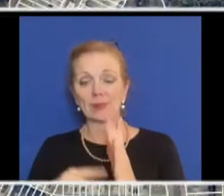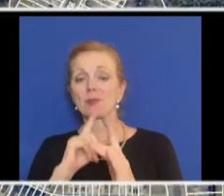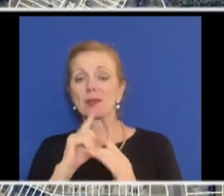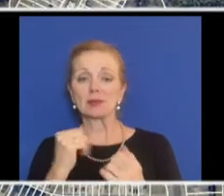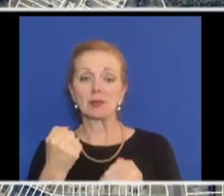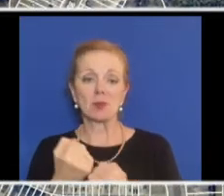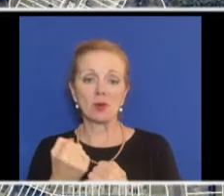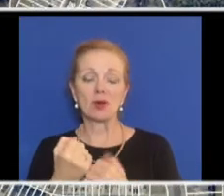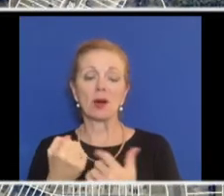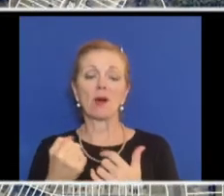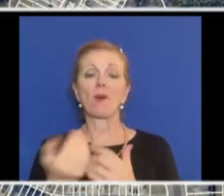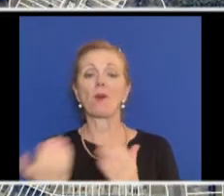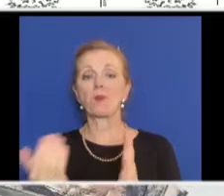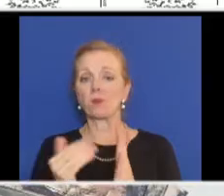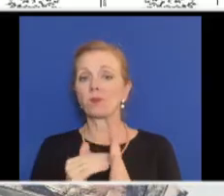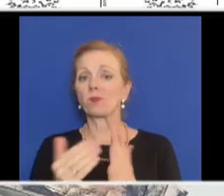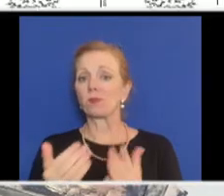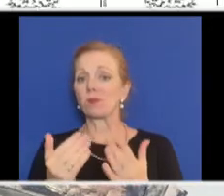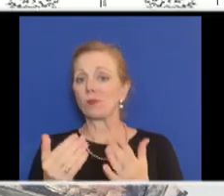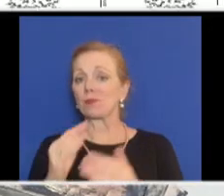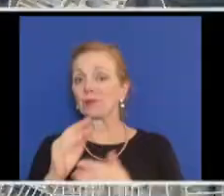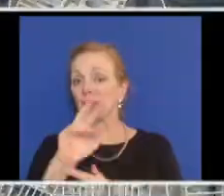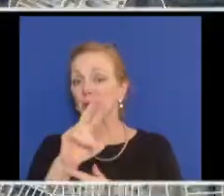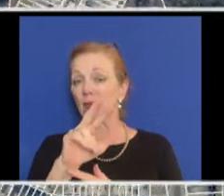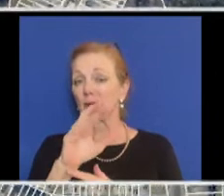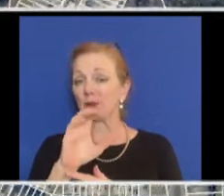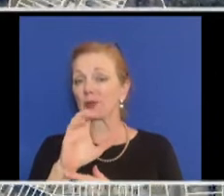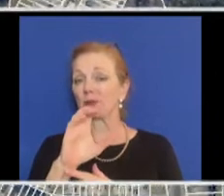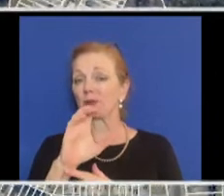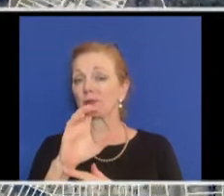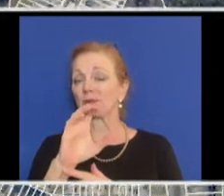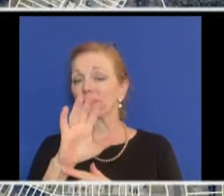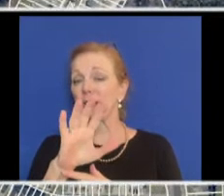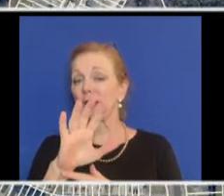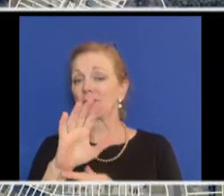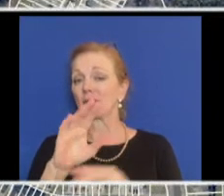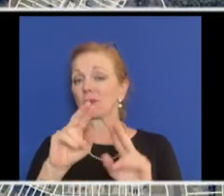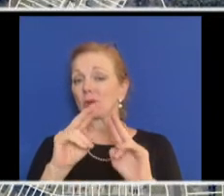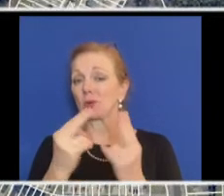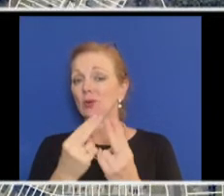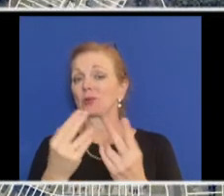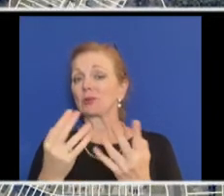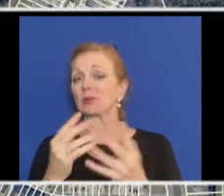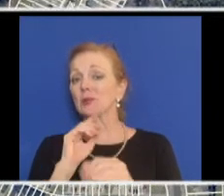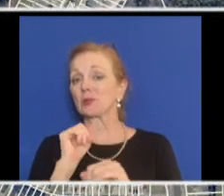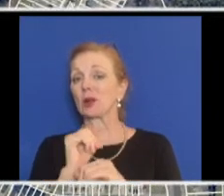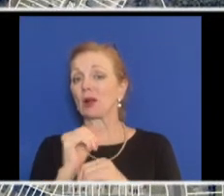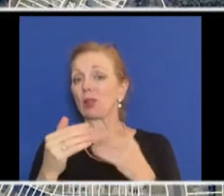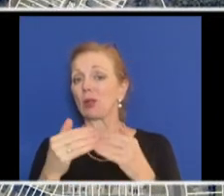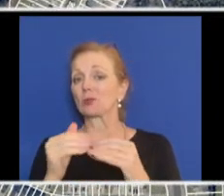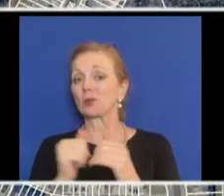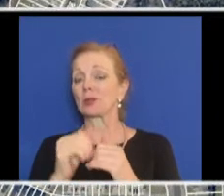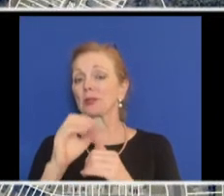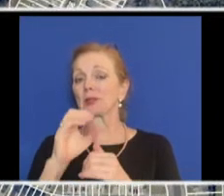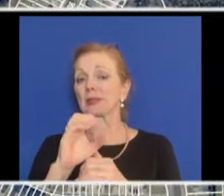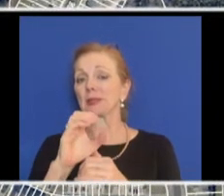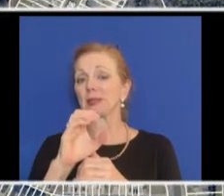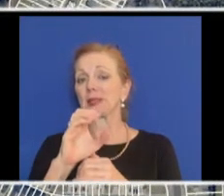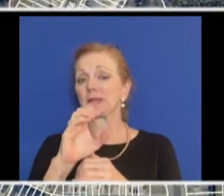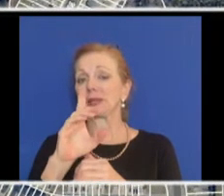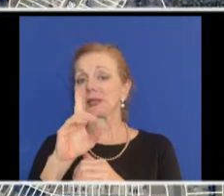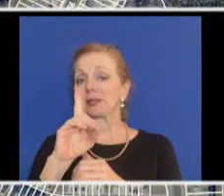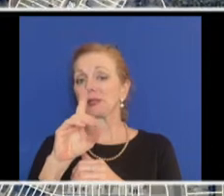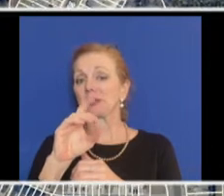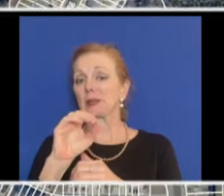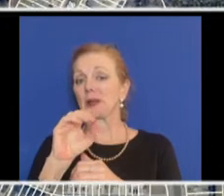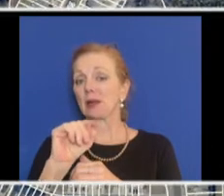so again the proposal for 305 units here working closely with CDOT on some